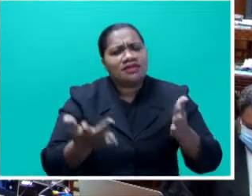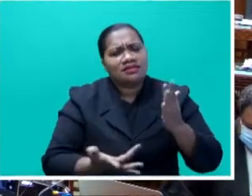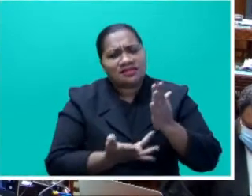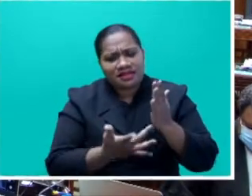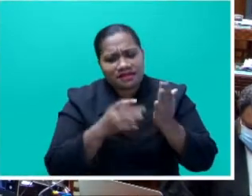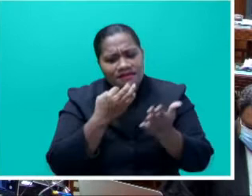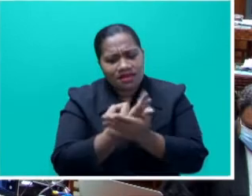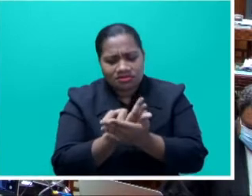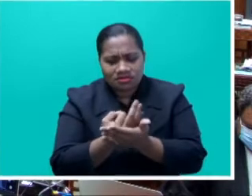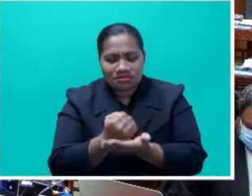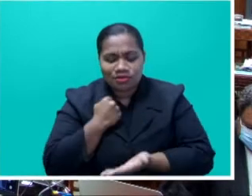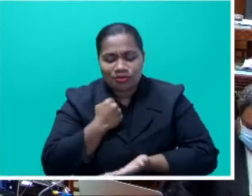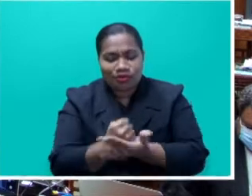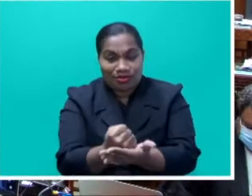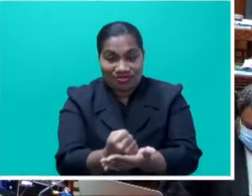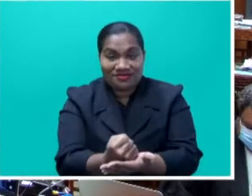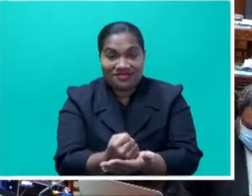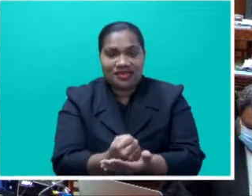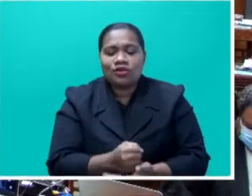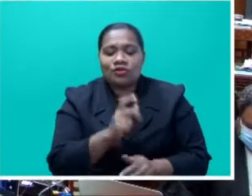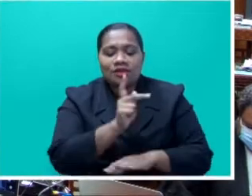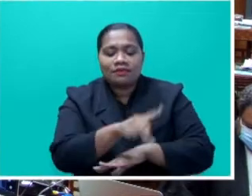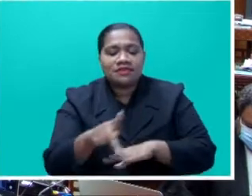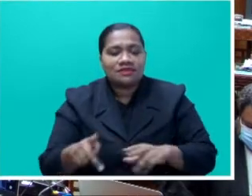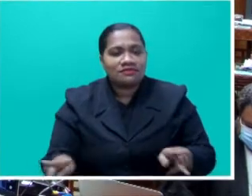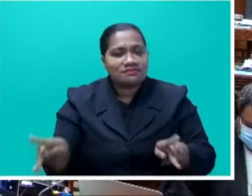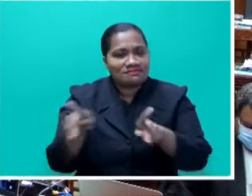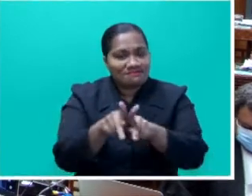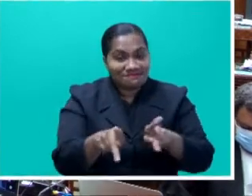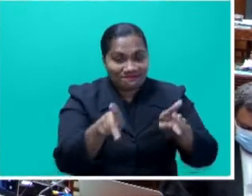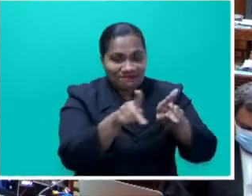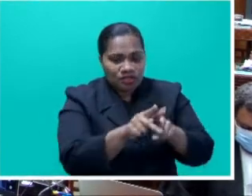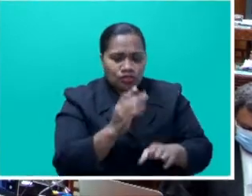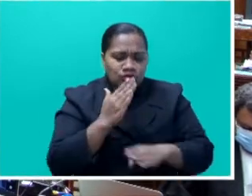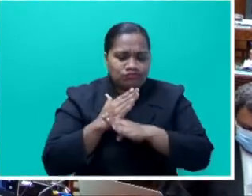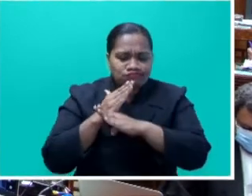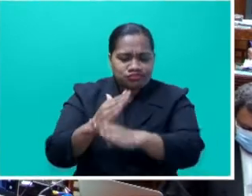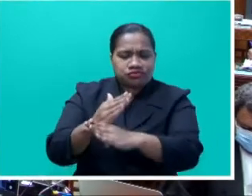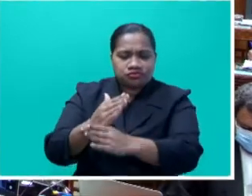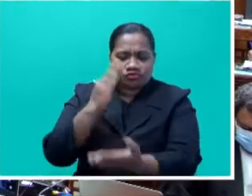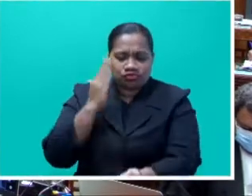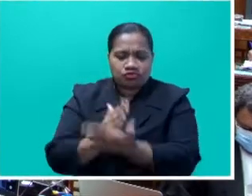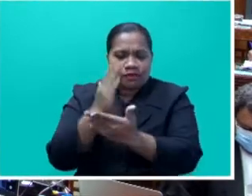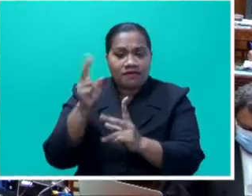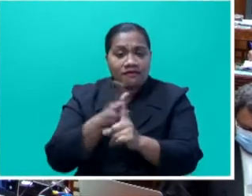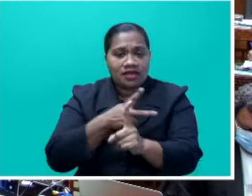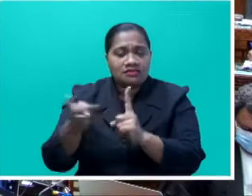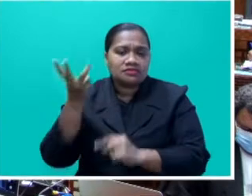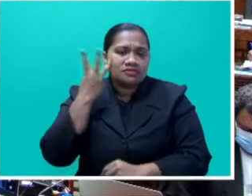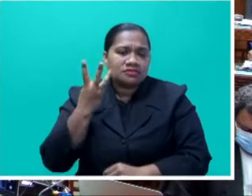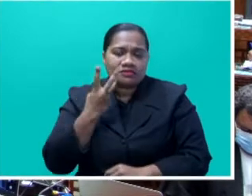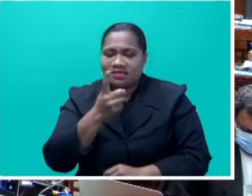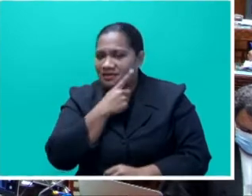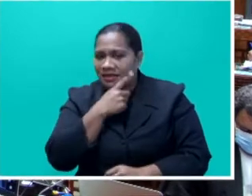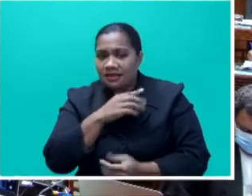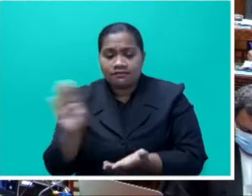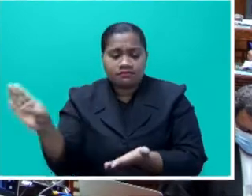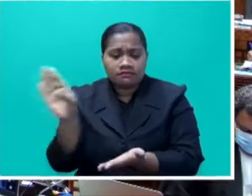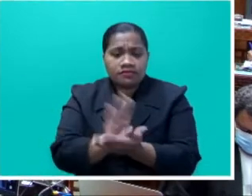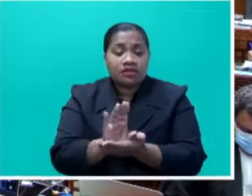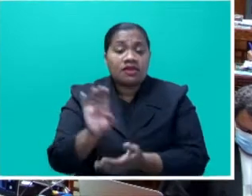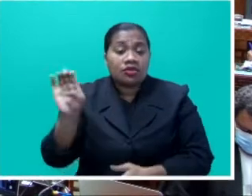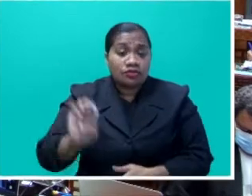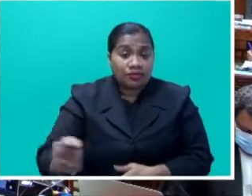financial support through the Pacific Partnership for End Violence Against Women and Girls, funded primarily by the European Union and the Government